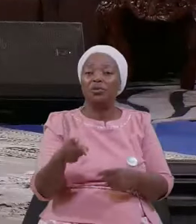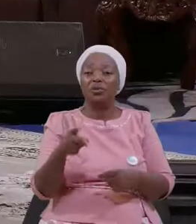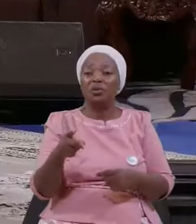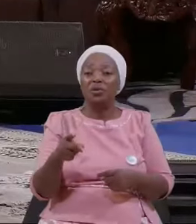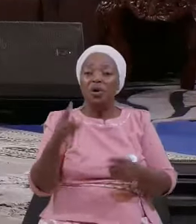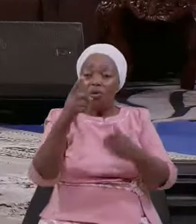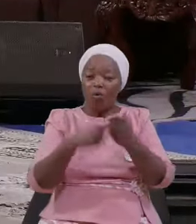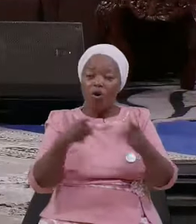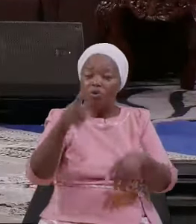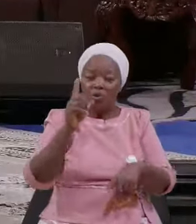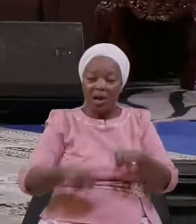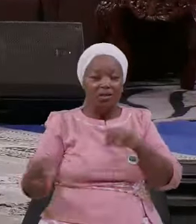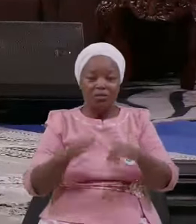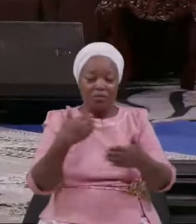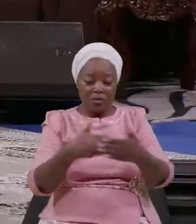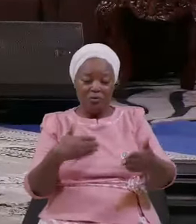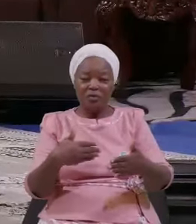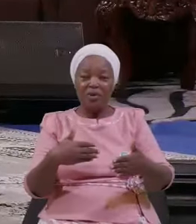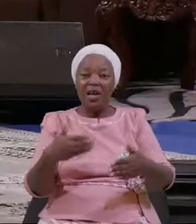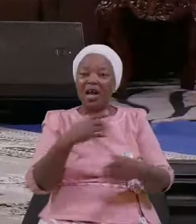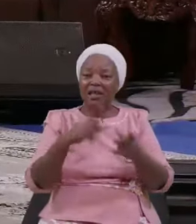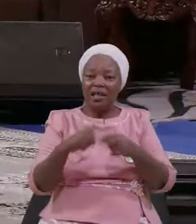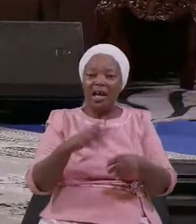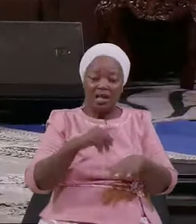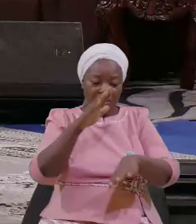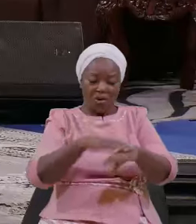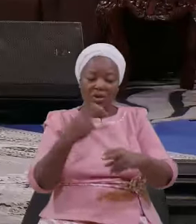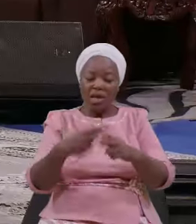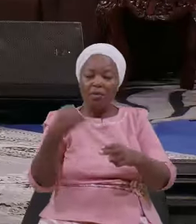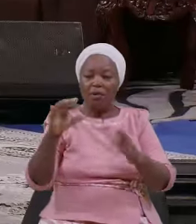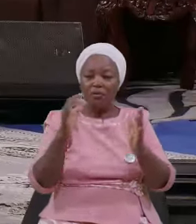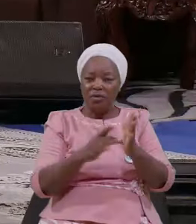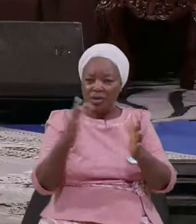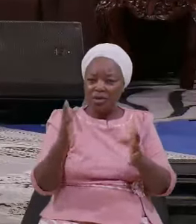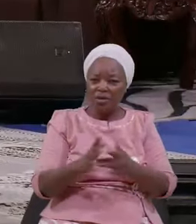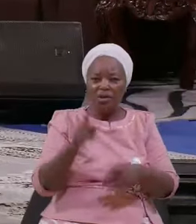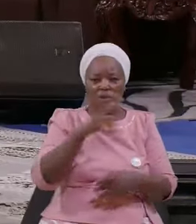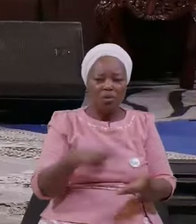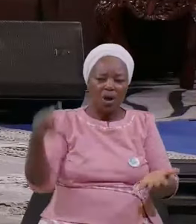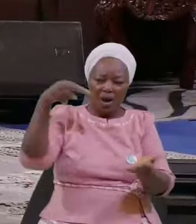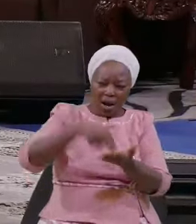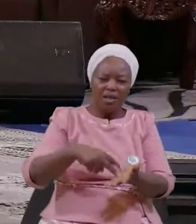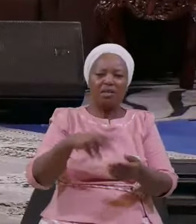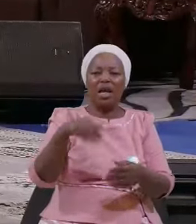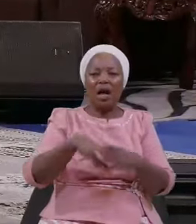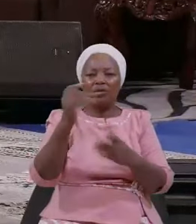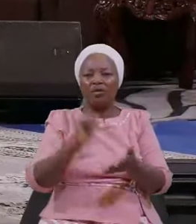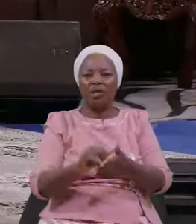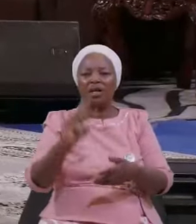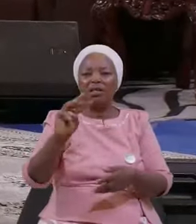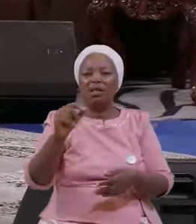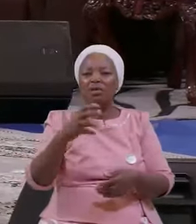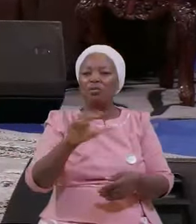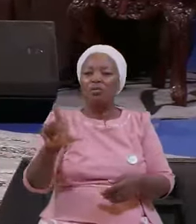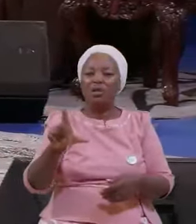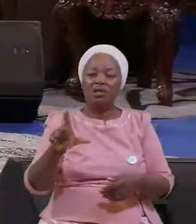do before, at the mention of the name of Jesus, you will rise out of that wheelchair. You